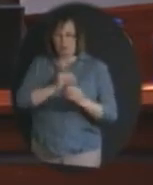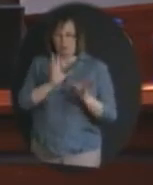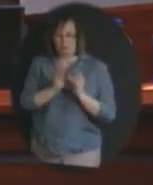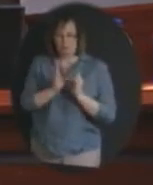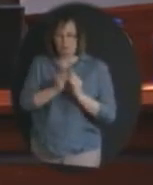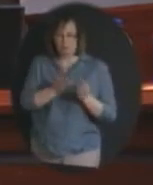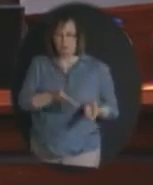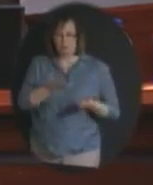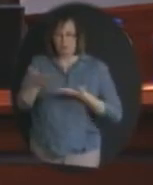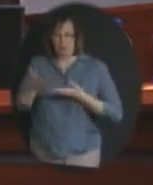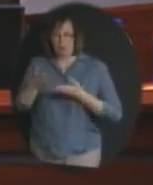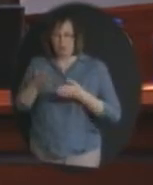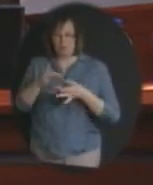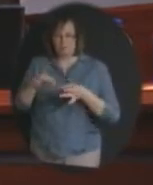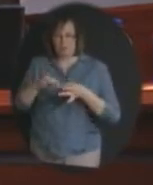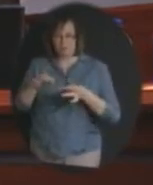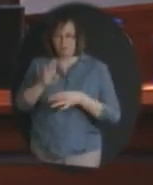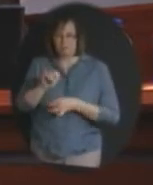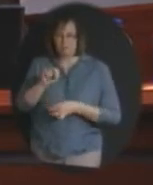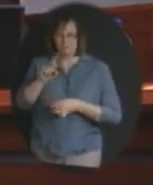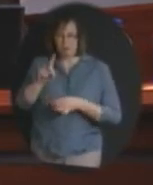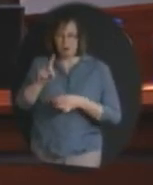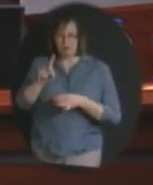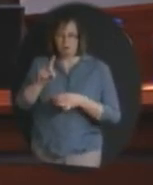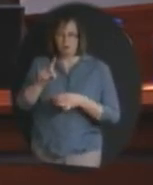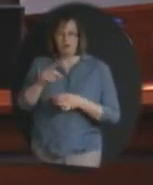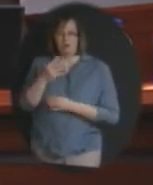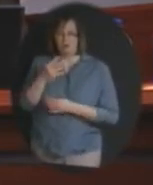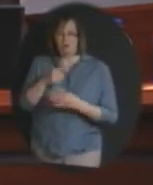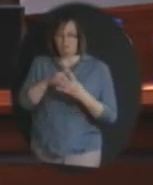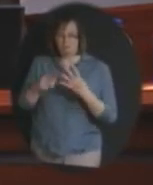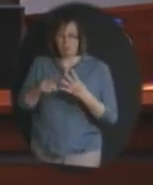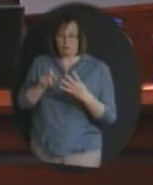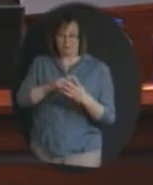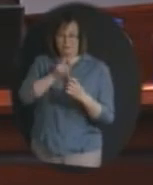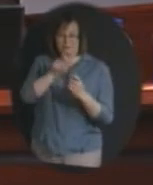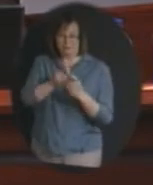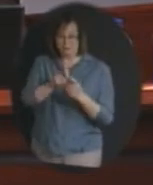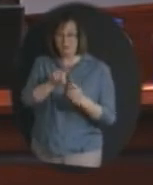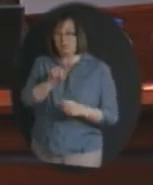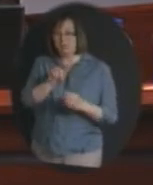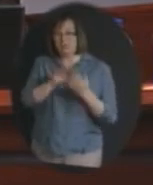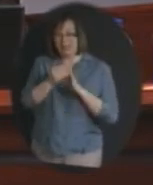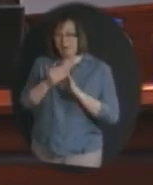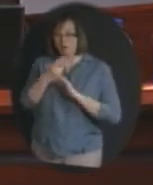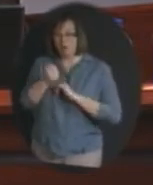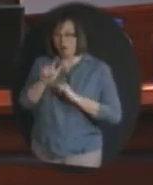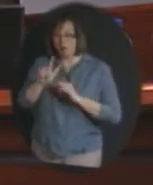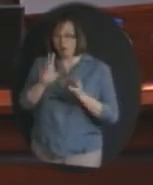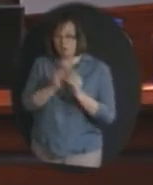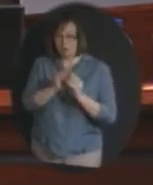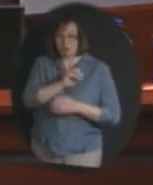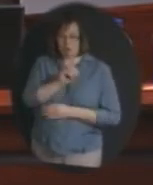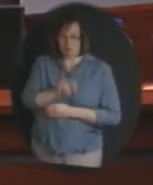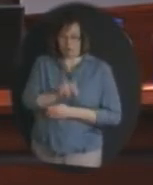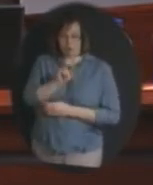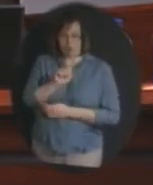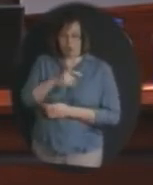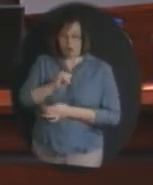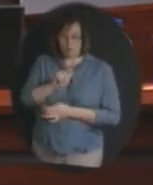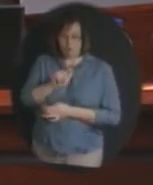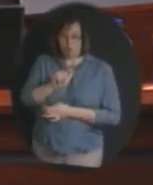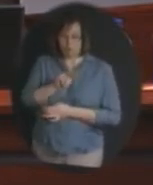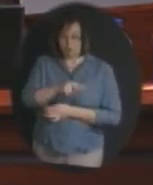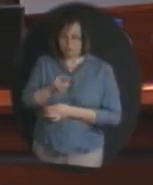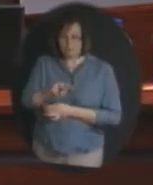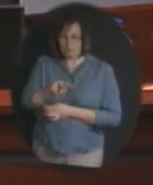of the bond issue out. There are 4 specific town halls that have already been scheduled. Olathe North on April